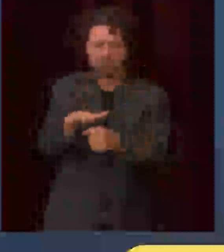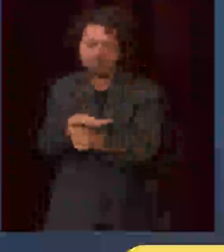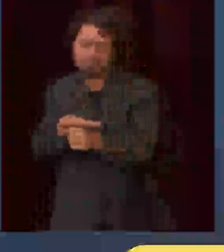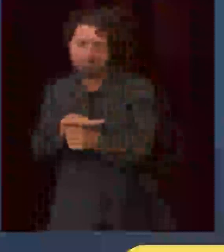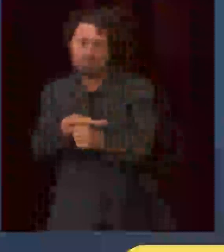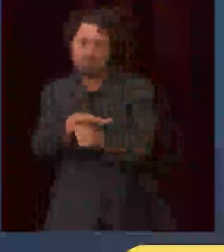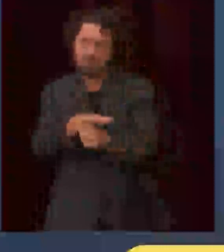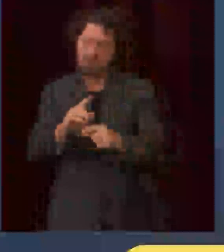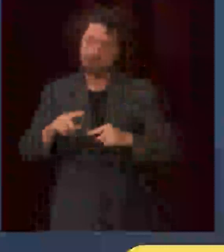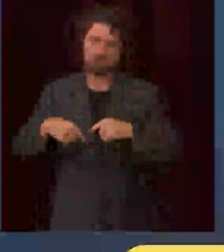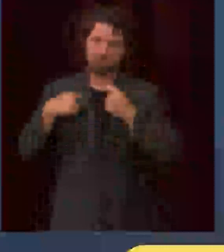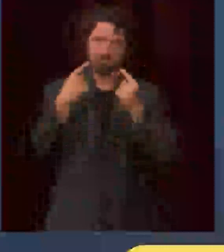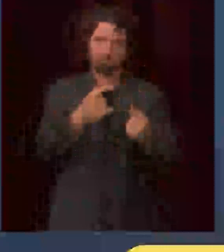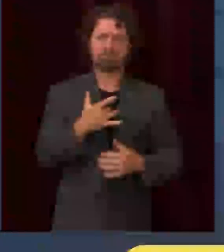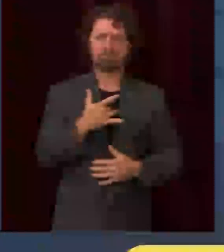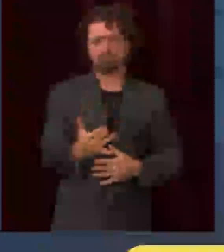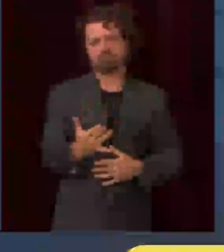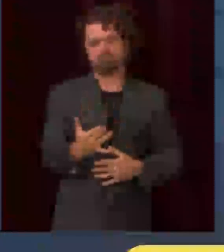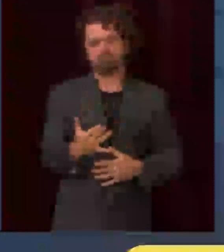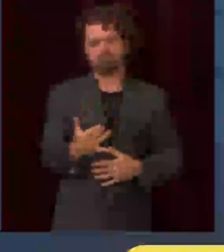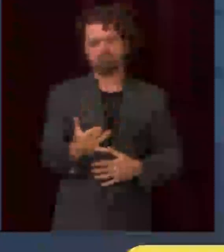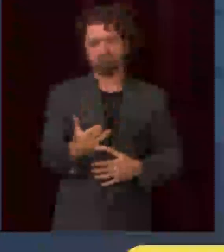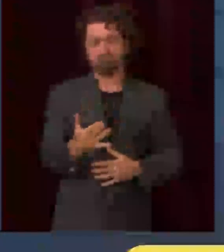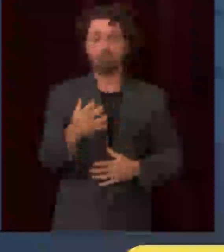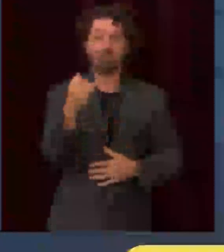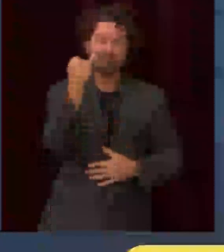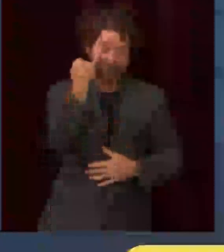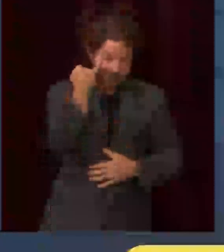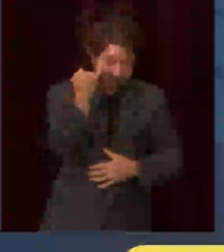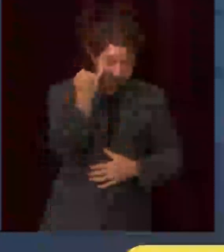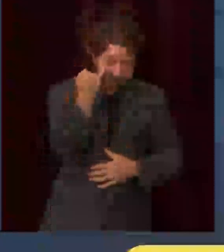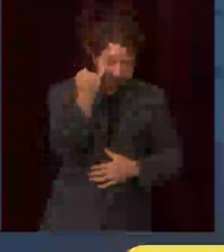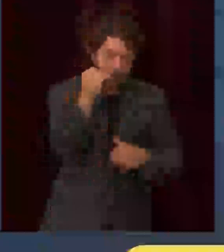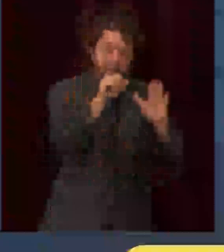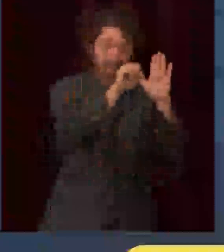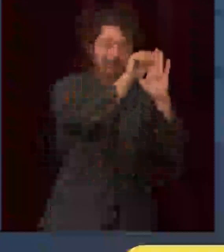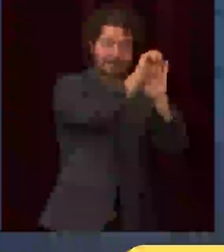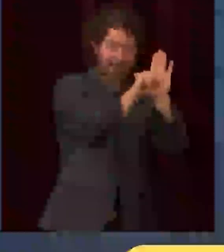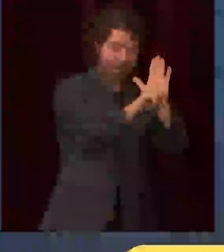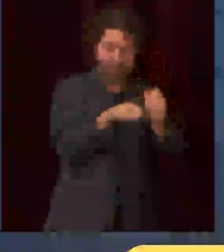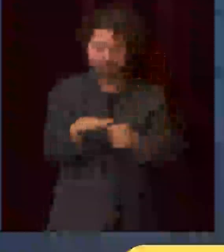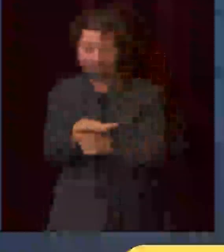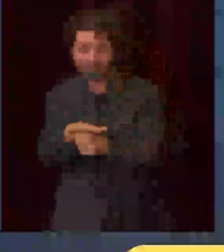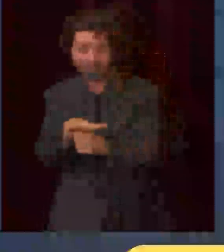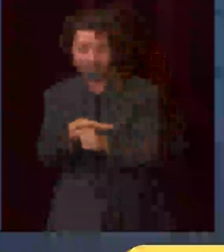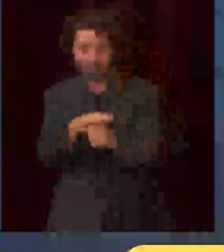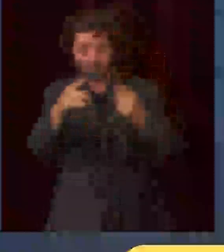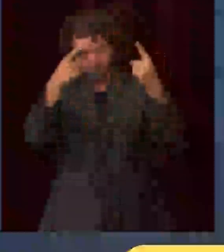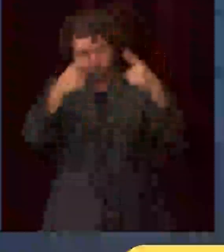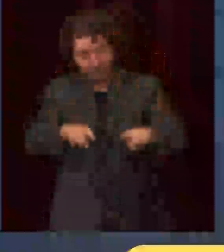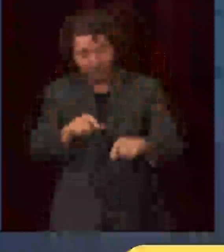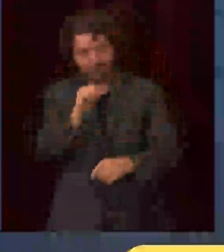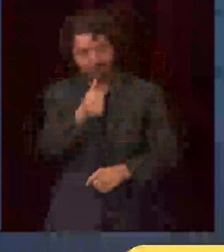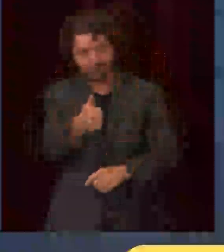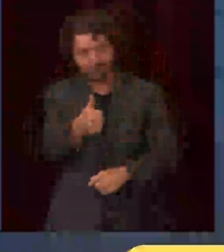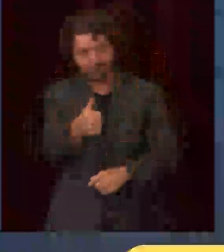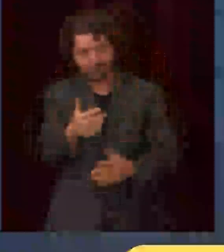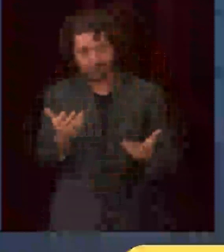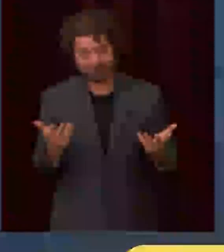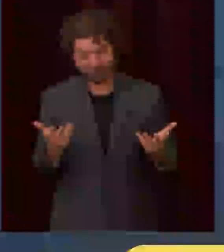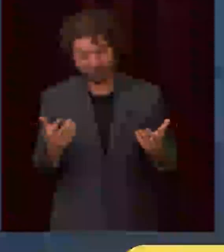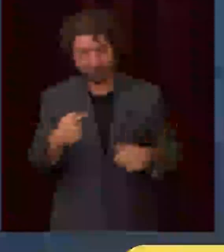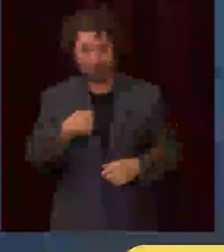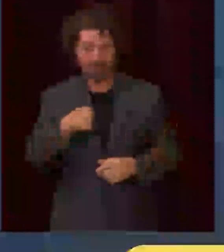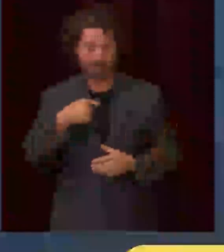reason that doesn't happen, and in the end, I am sufficiently concerned and those conversations